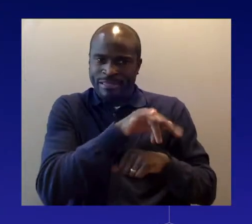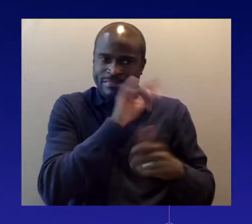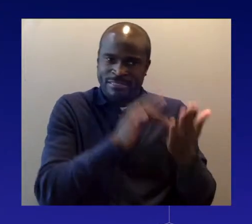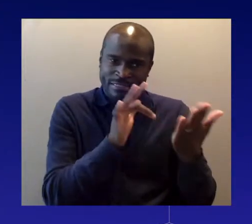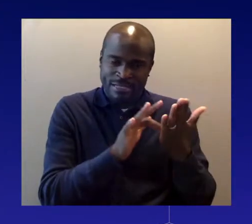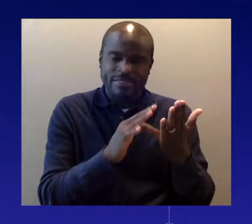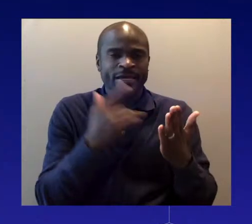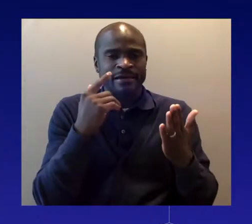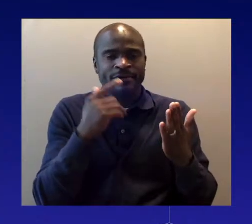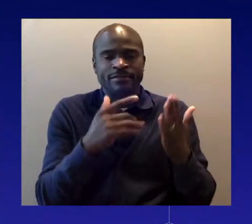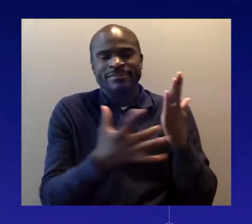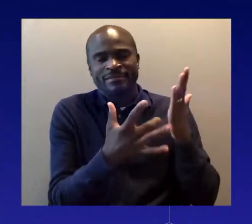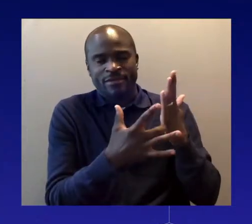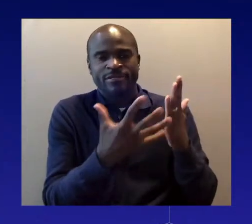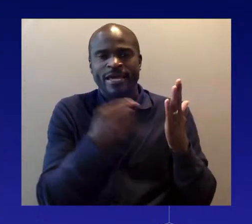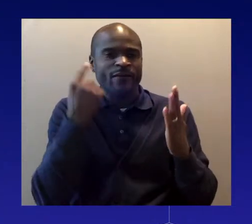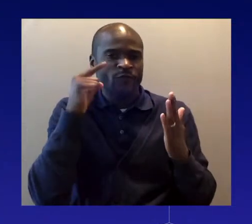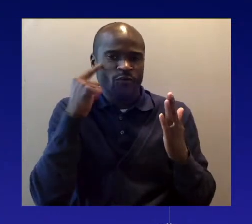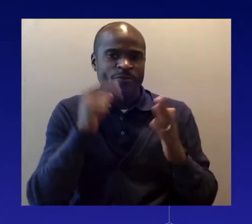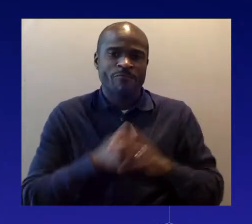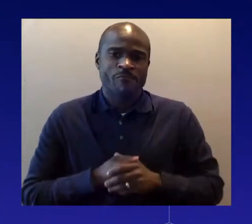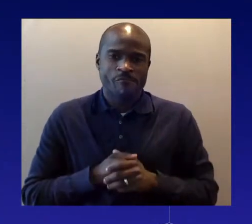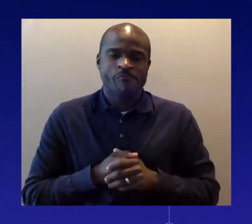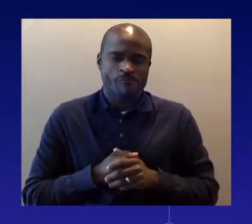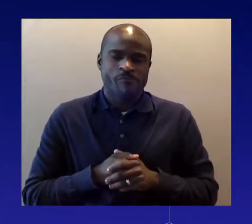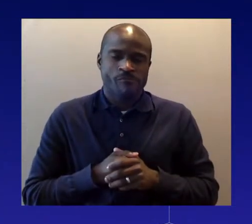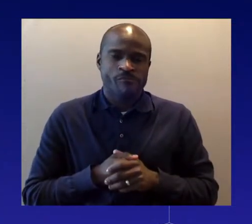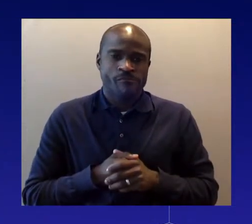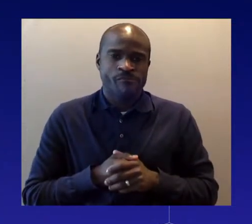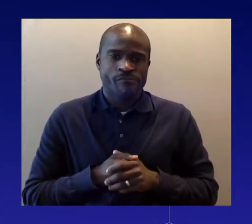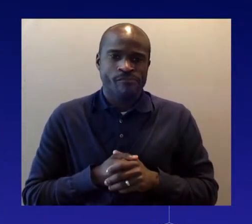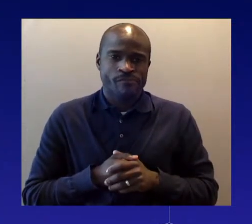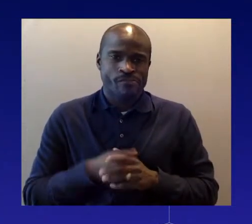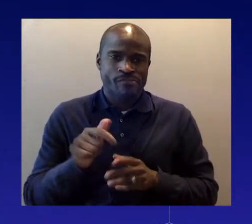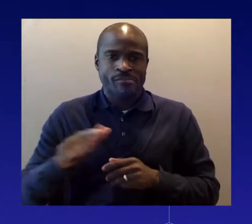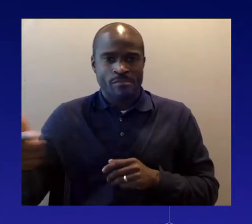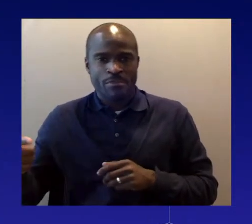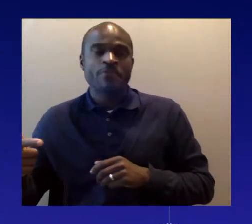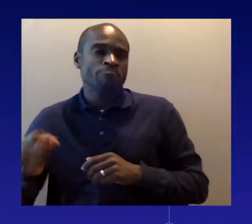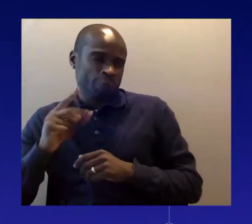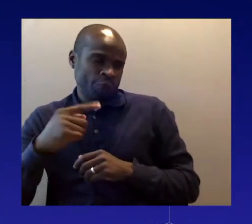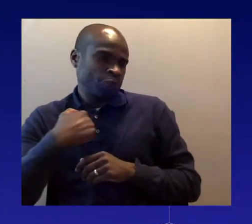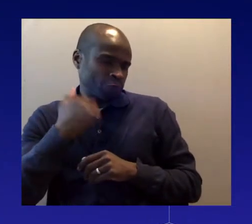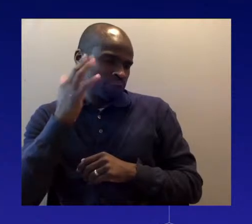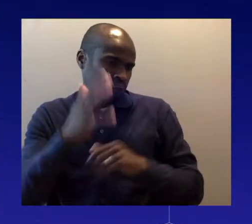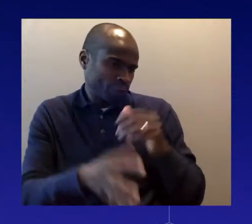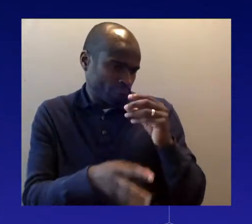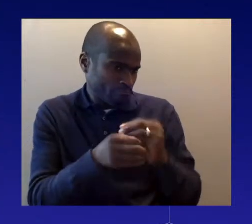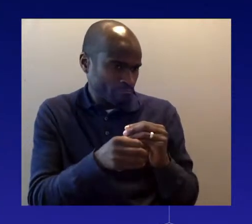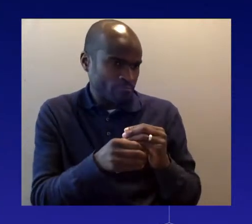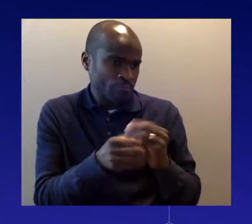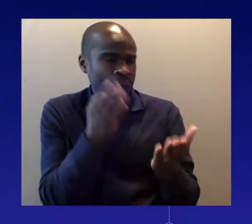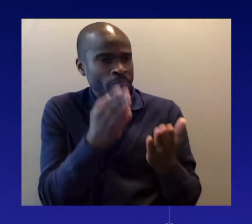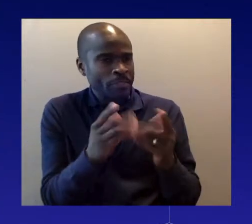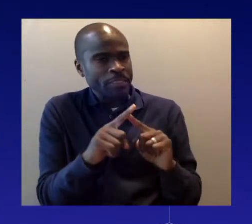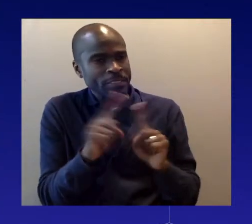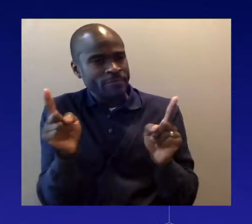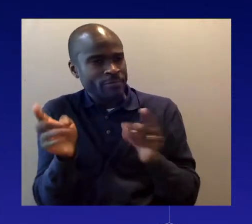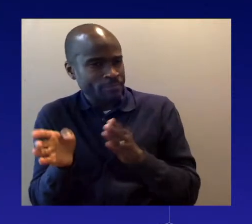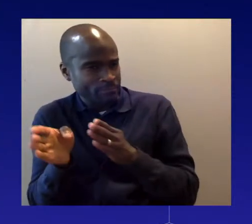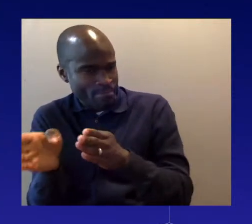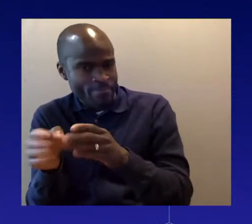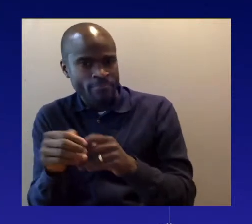So I'll add in a different direction, perhaps. So data science is critical, and we don't